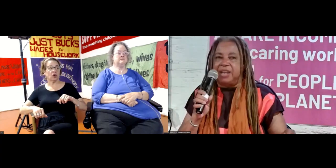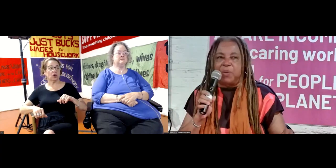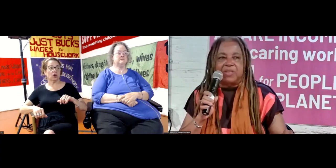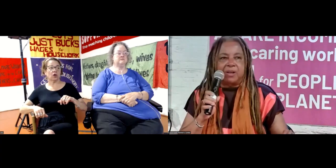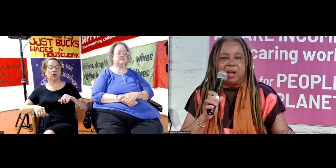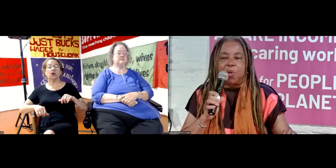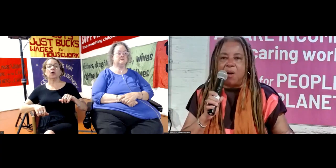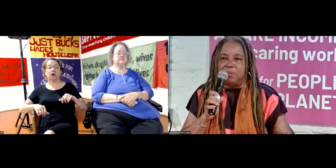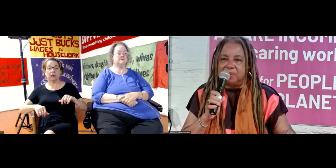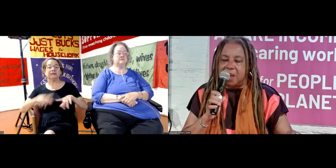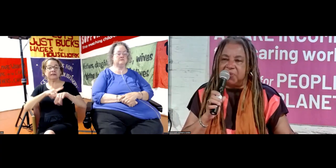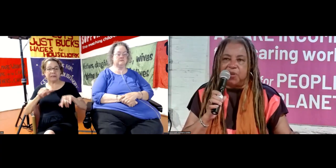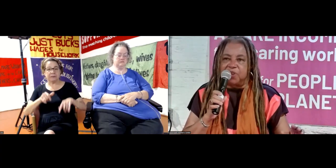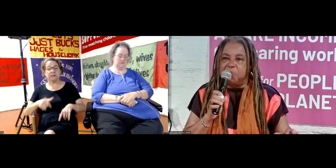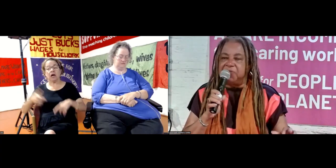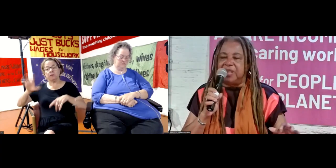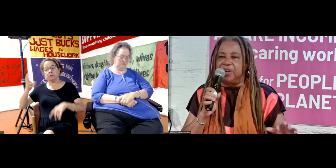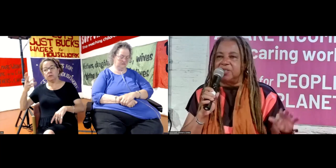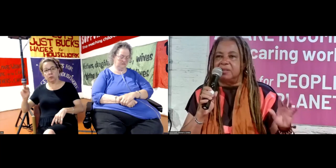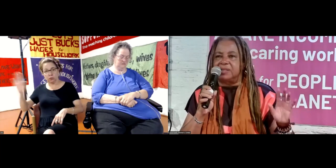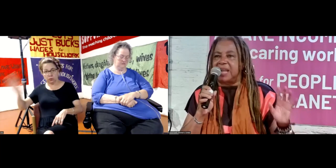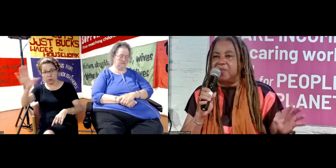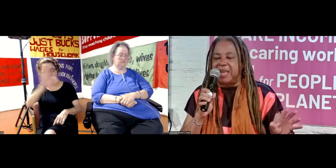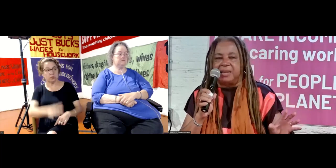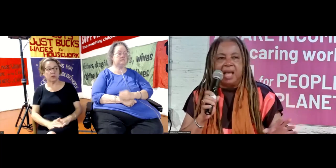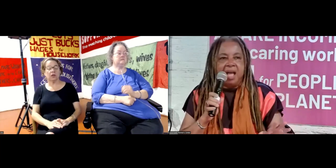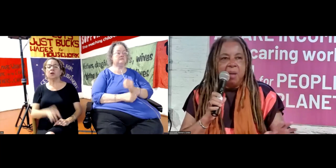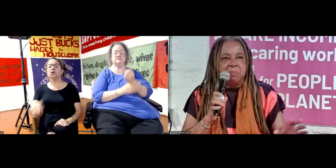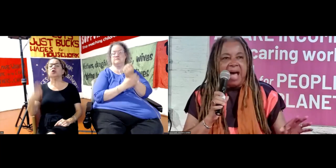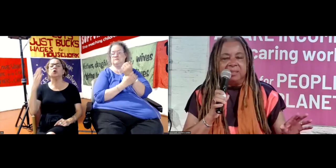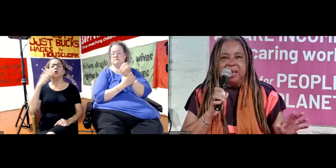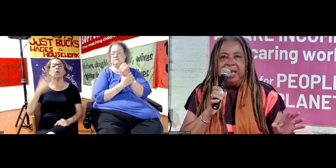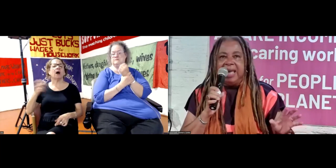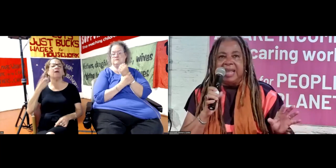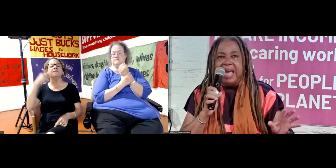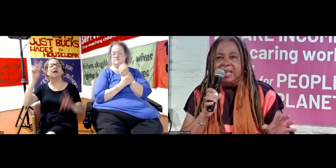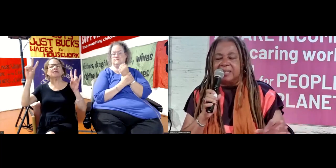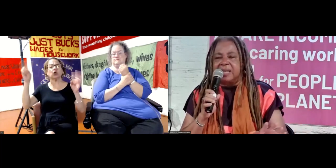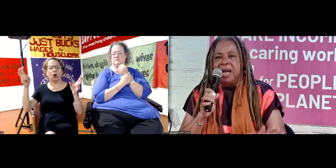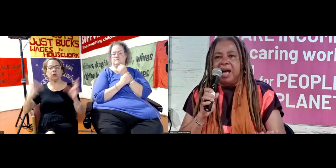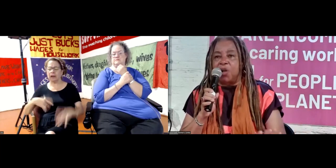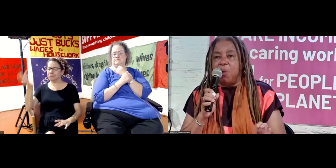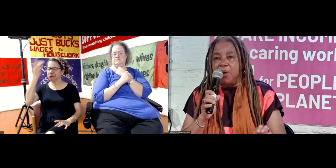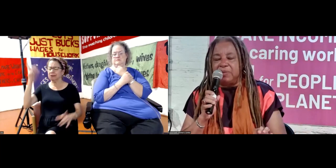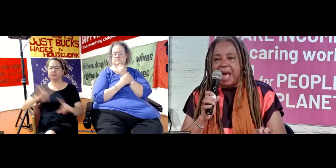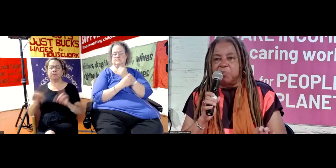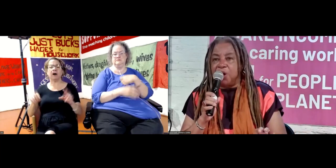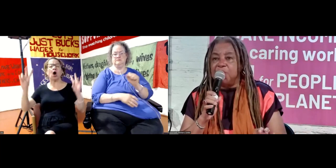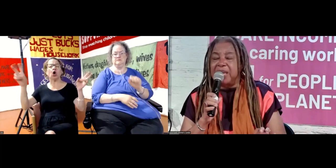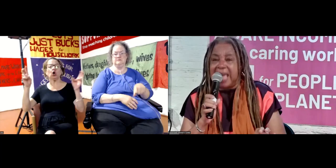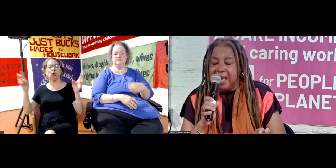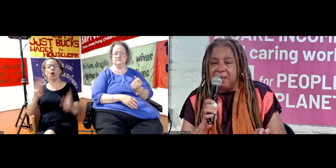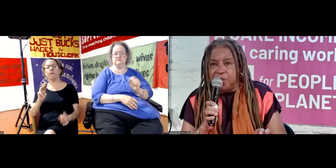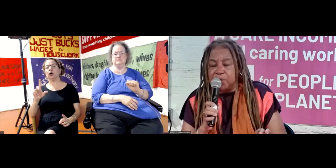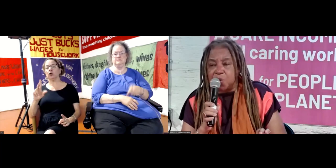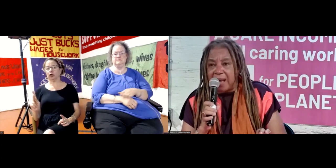want to end with a quote. Some of you have known me for years, are sick of it, but it is a quote that Martin